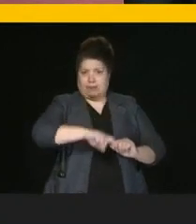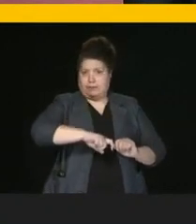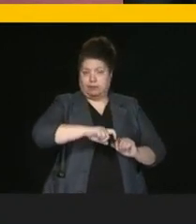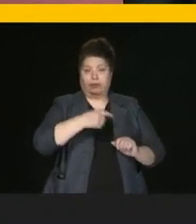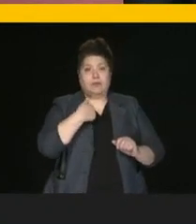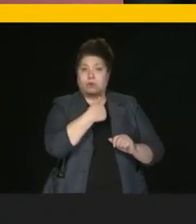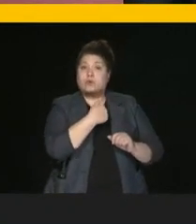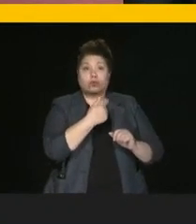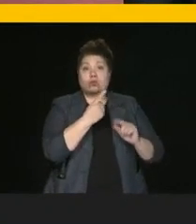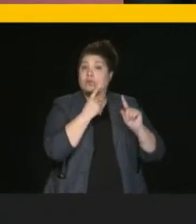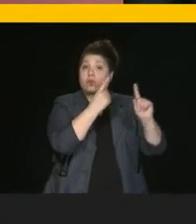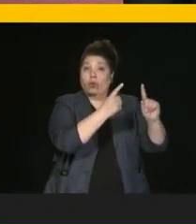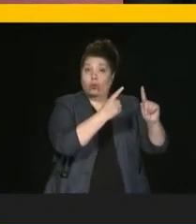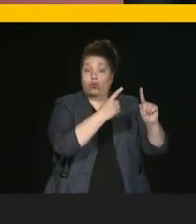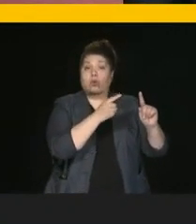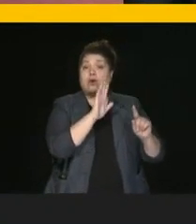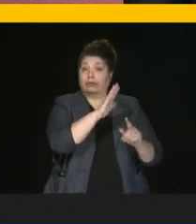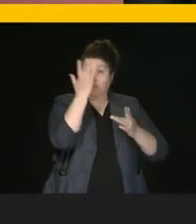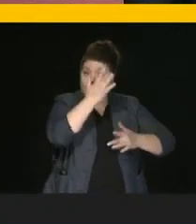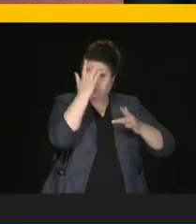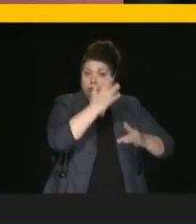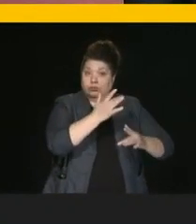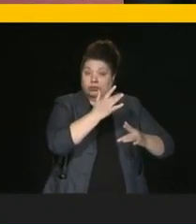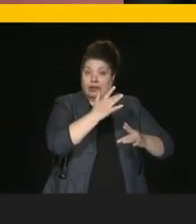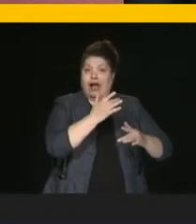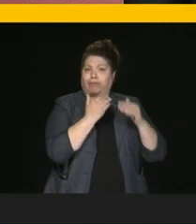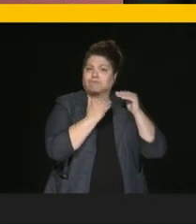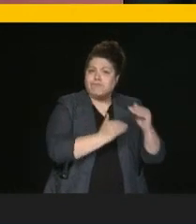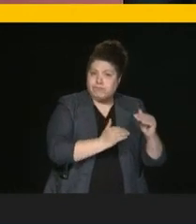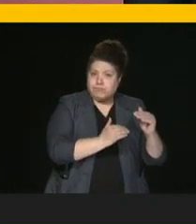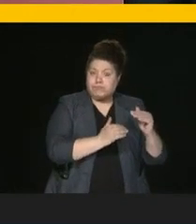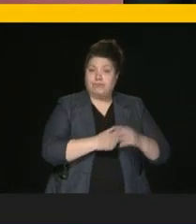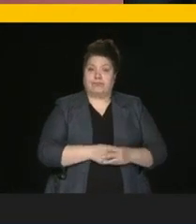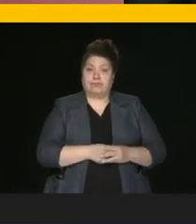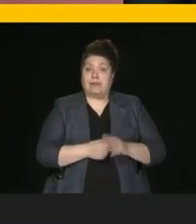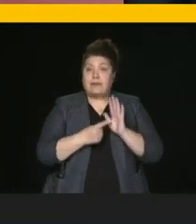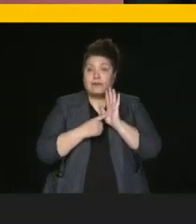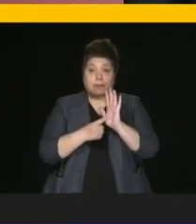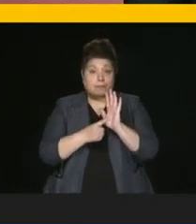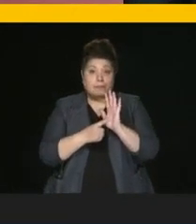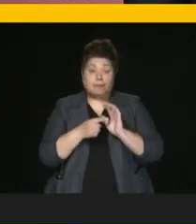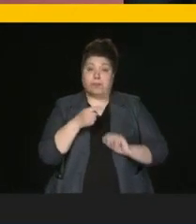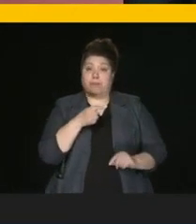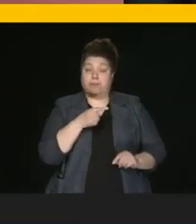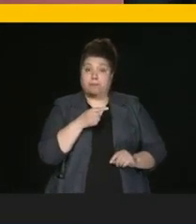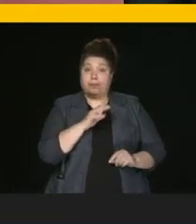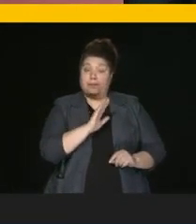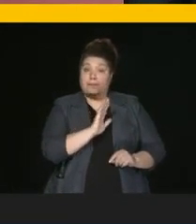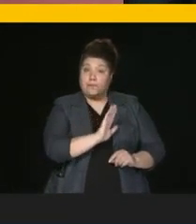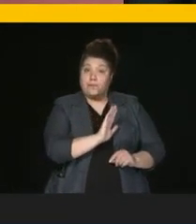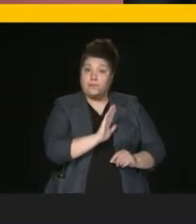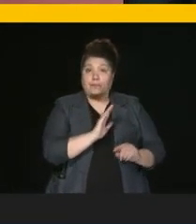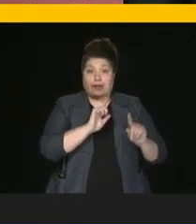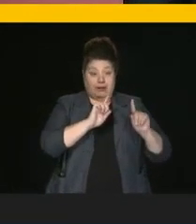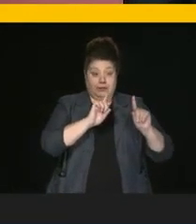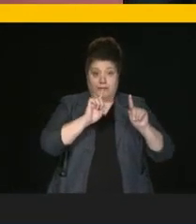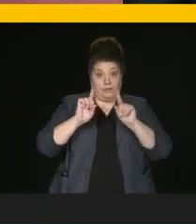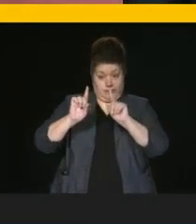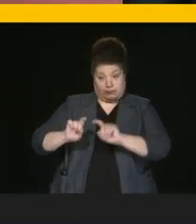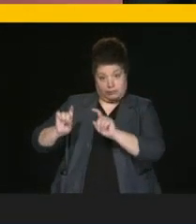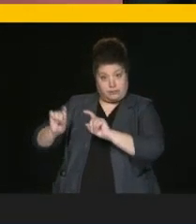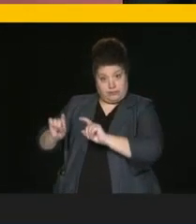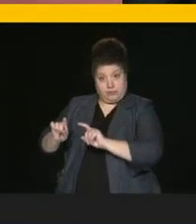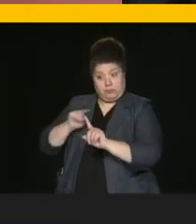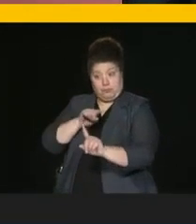of containing the epidemic. For example, testing and isolation of cases, contact